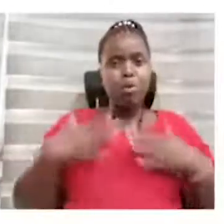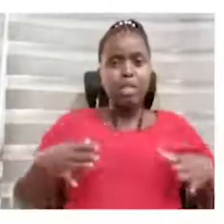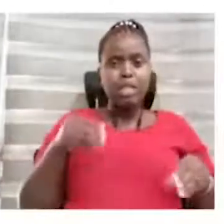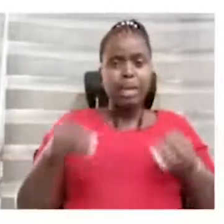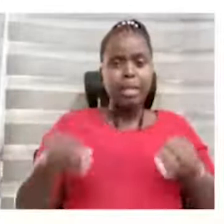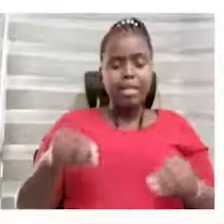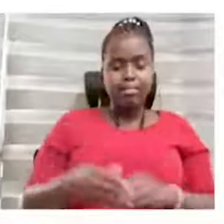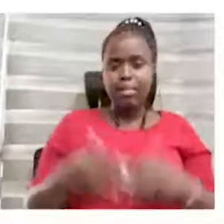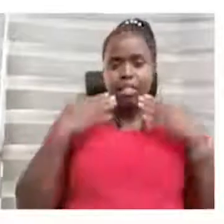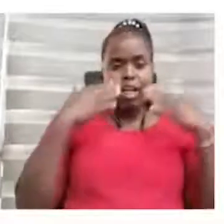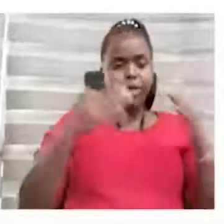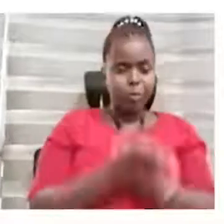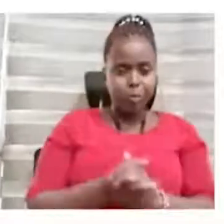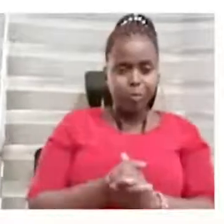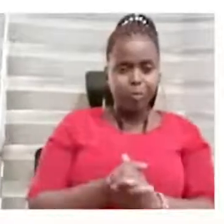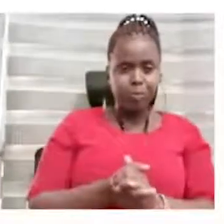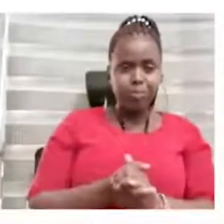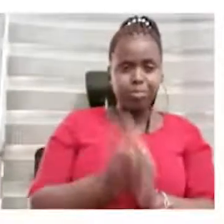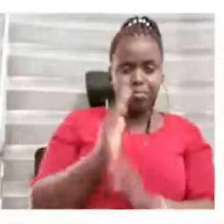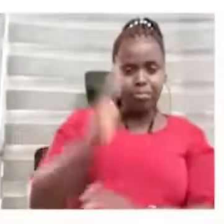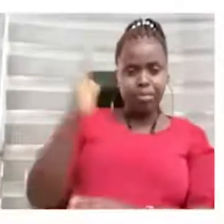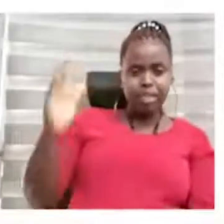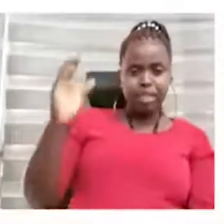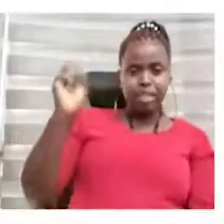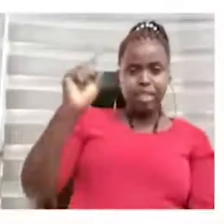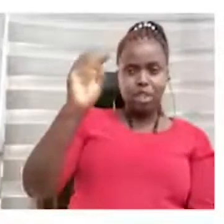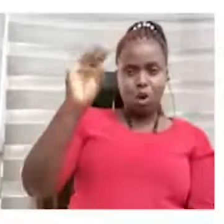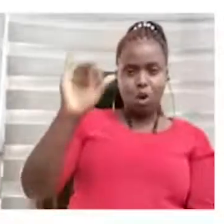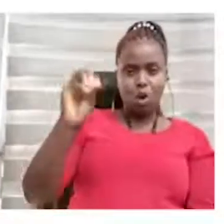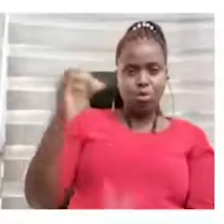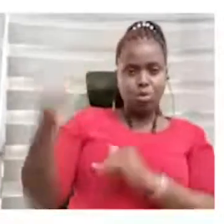Clara. Sitoyo, if you can please introduce yourself.